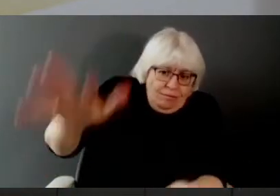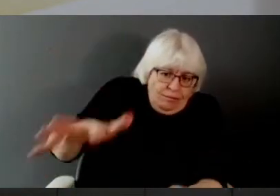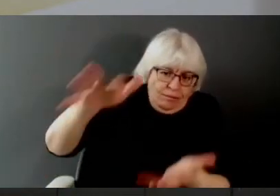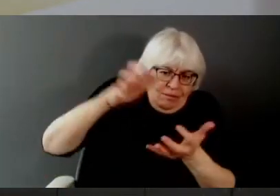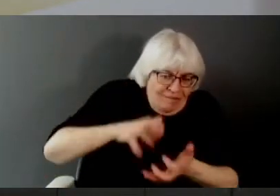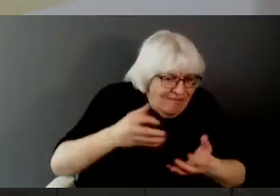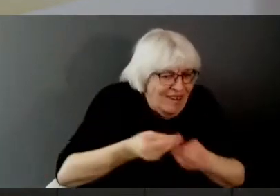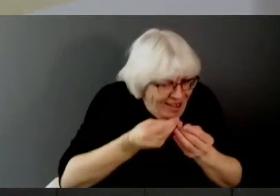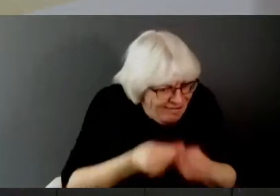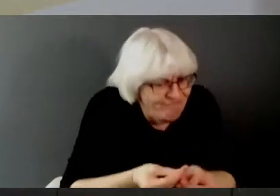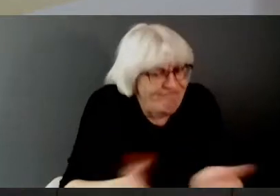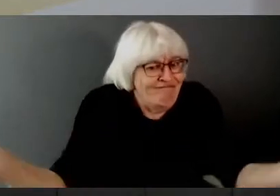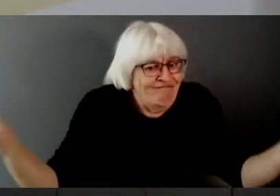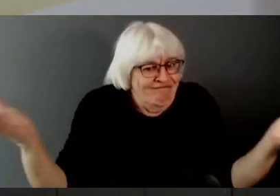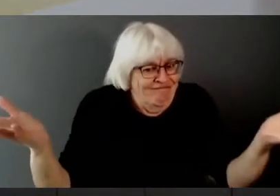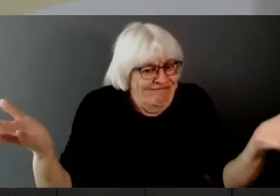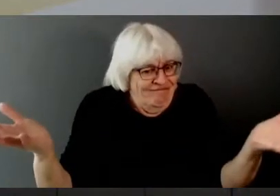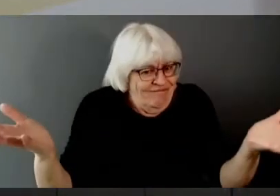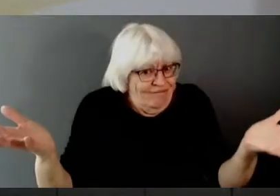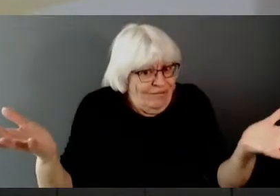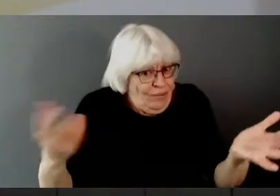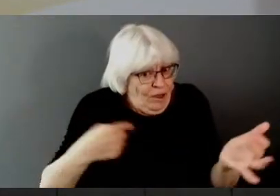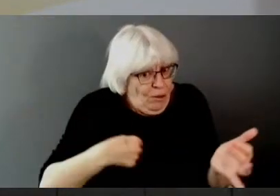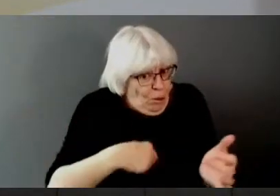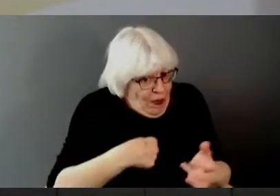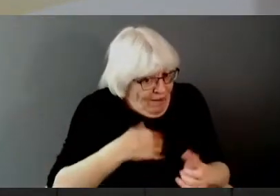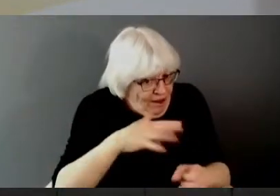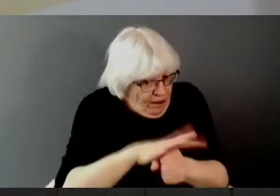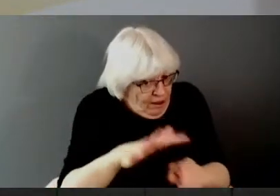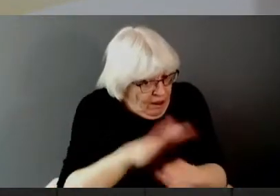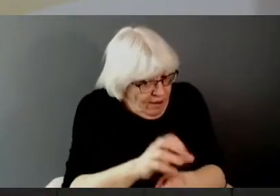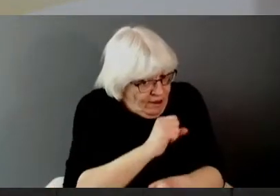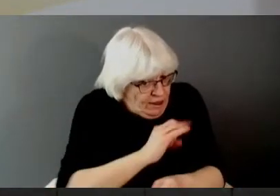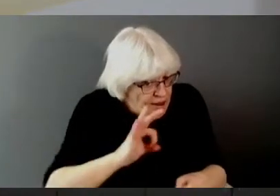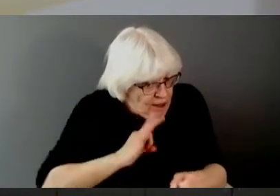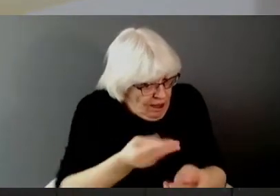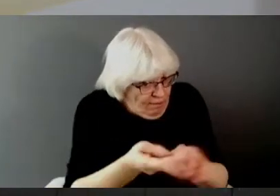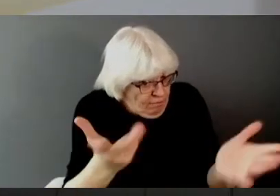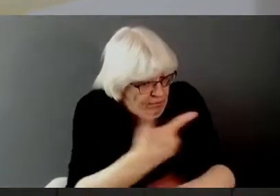have plans to increase our capacity to do that? No, I mean, there's